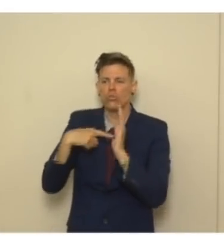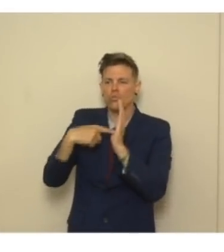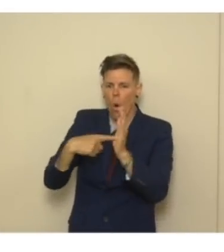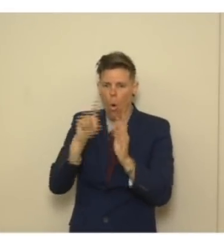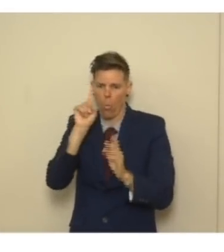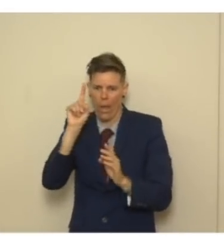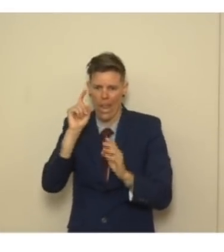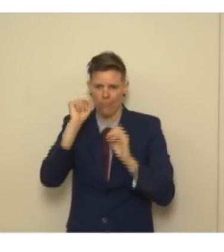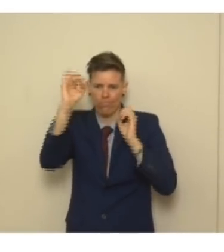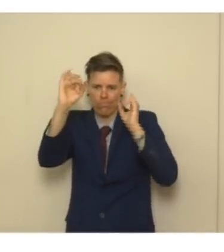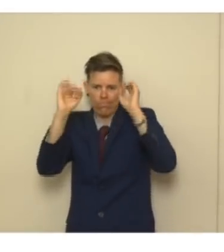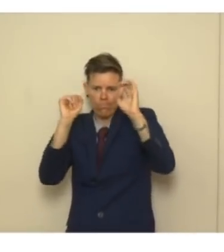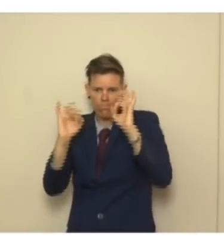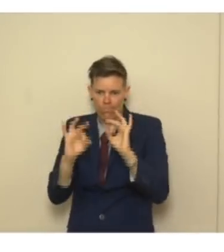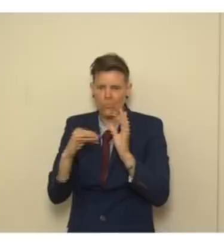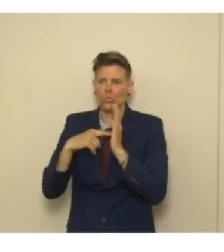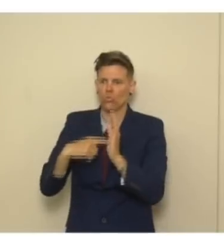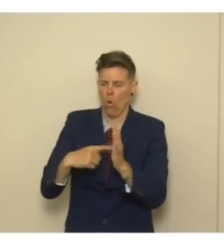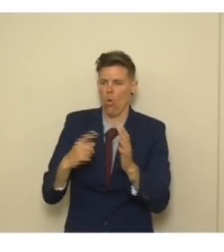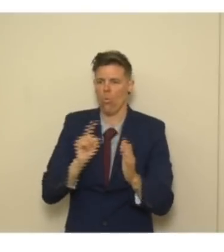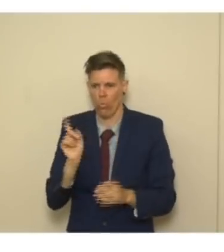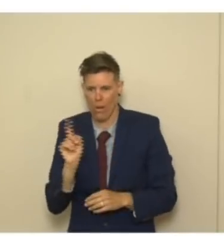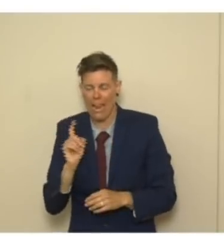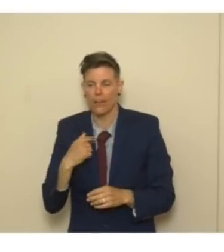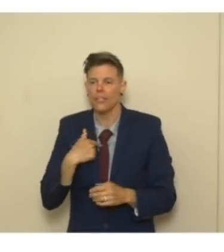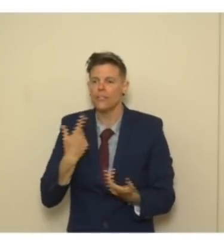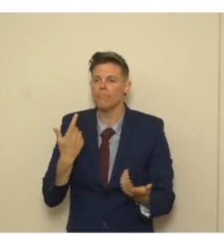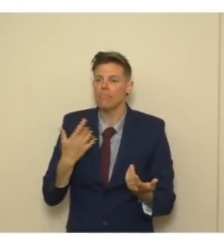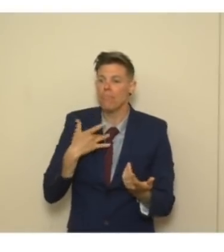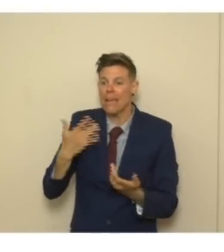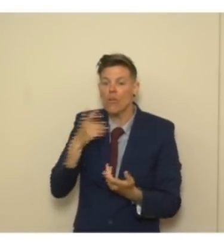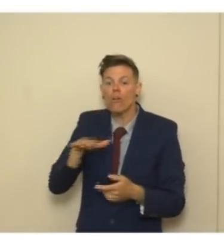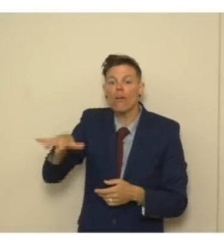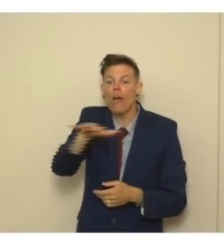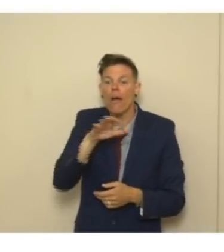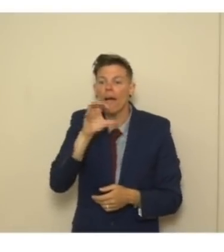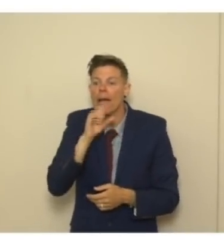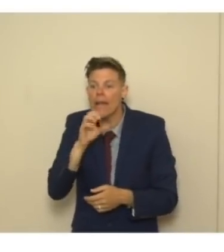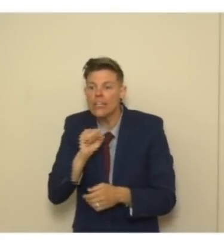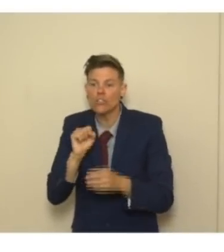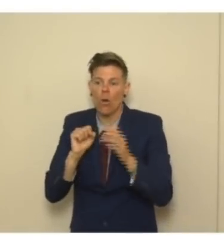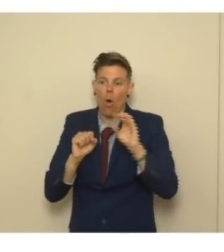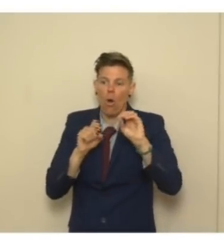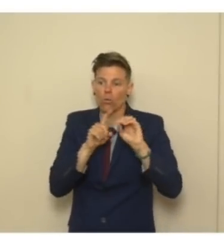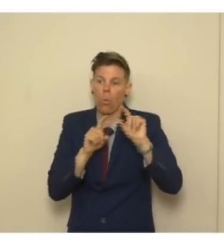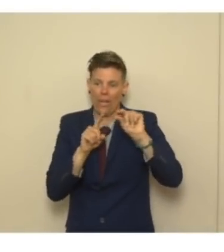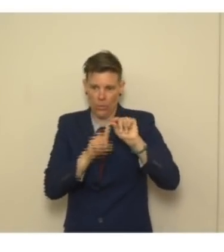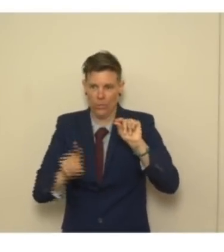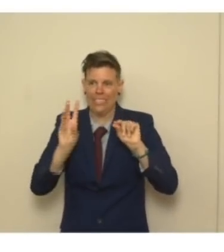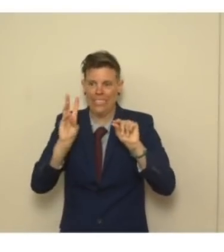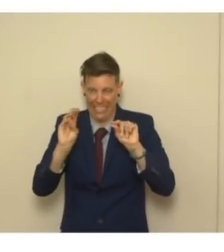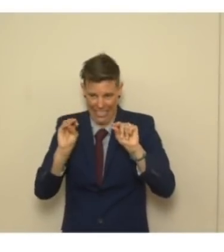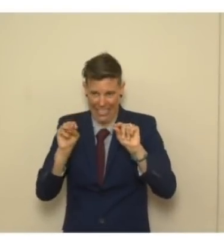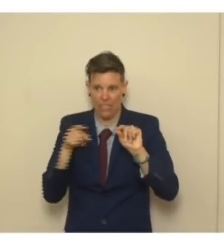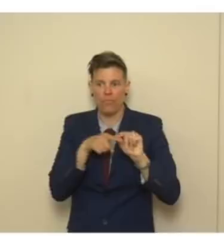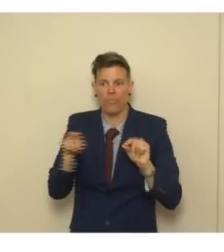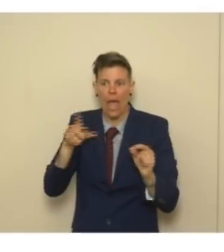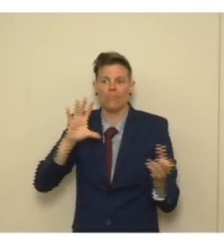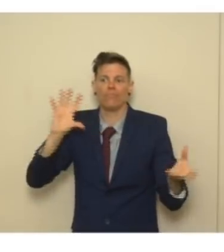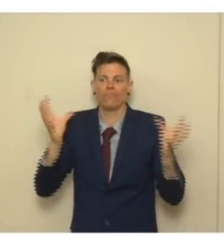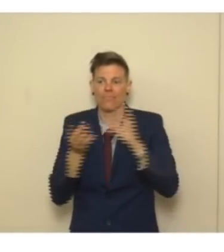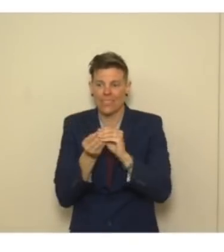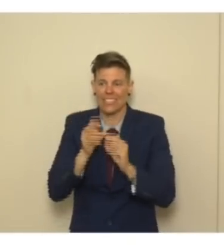working age individuals between 20 and 60 actually comprise 65% of all COVID cases. This is